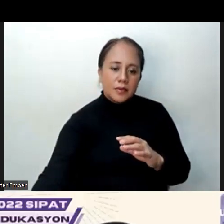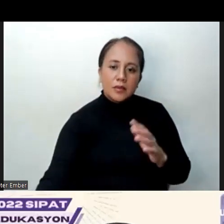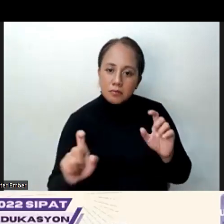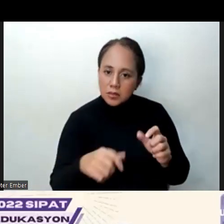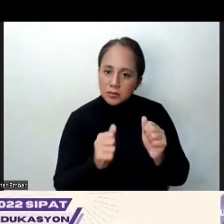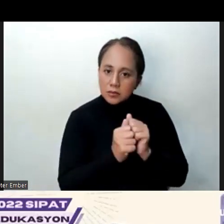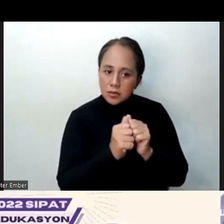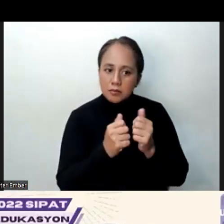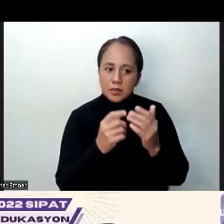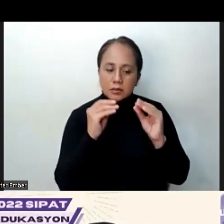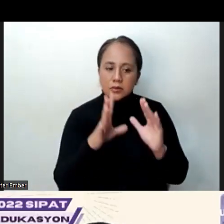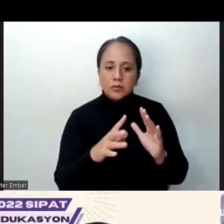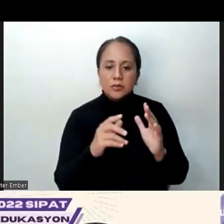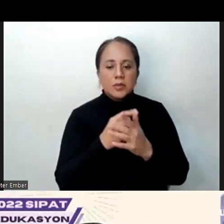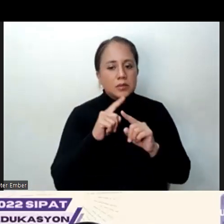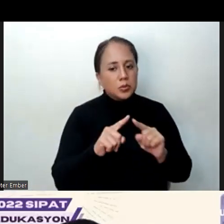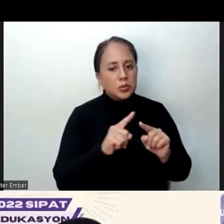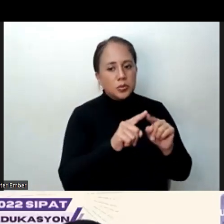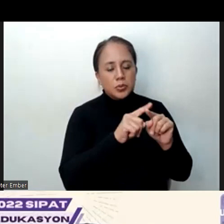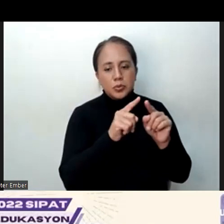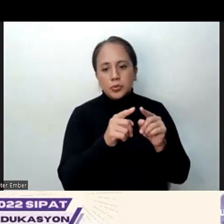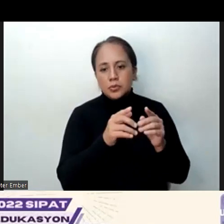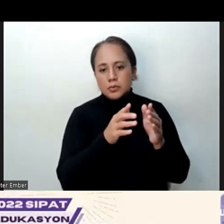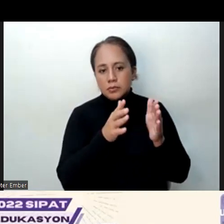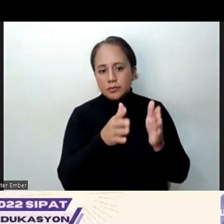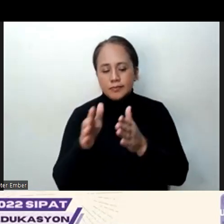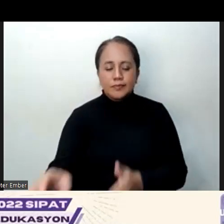yung teaching sa different platforms.